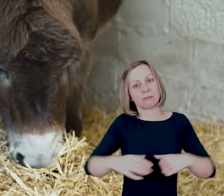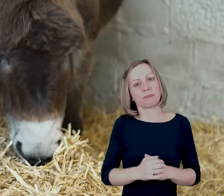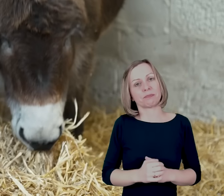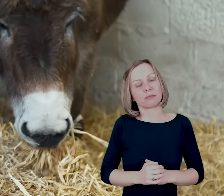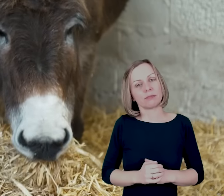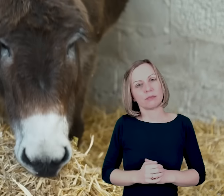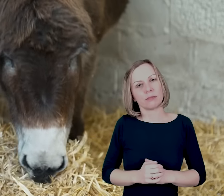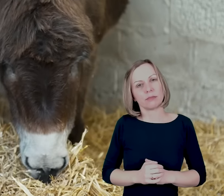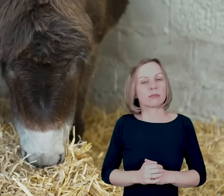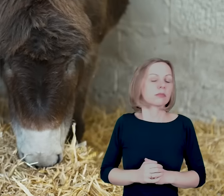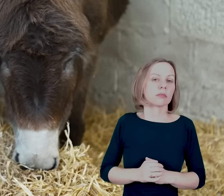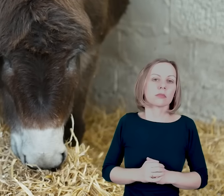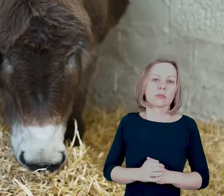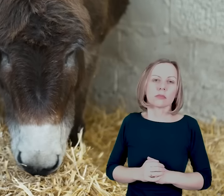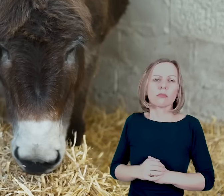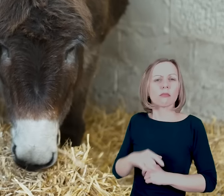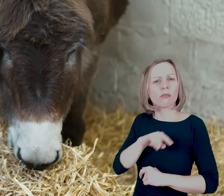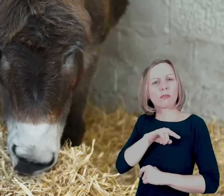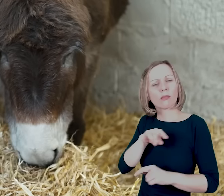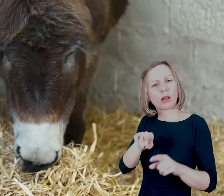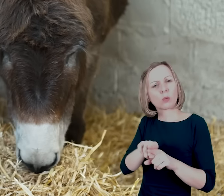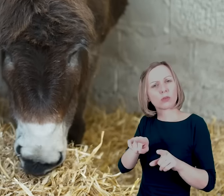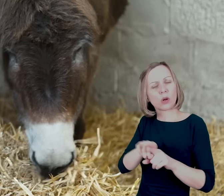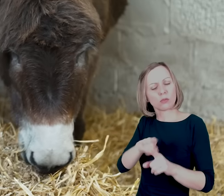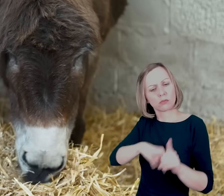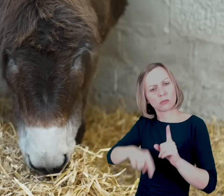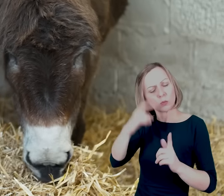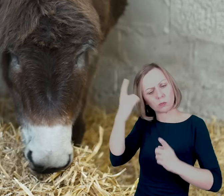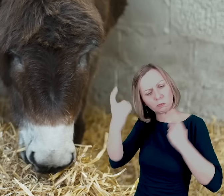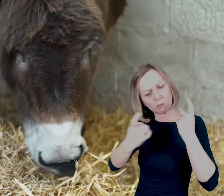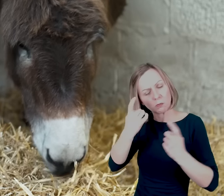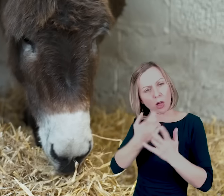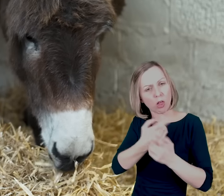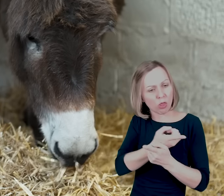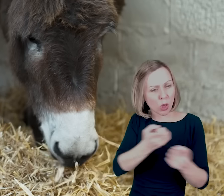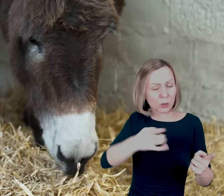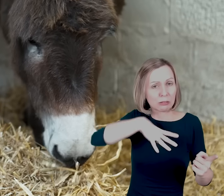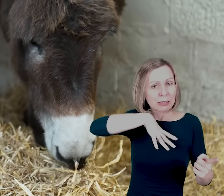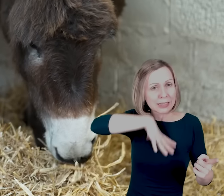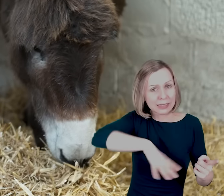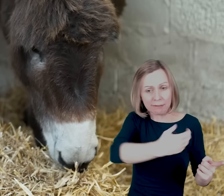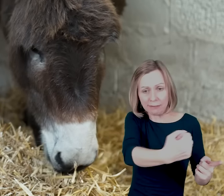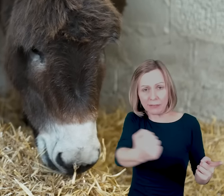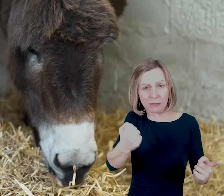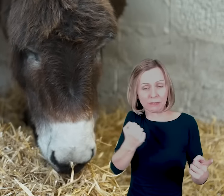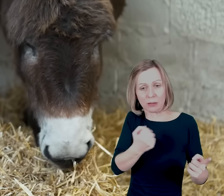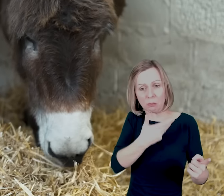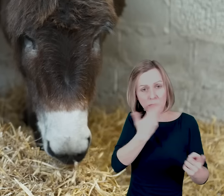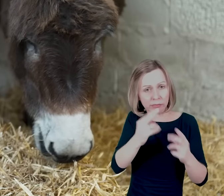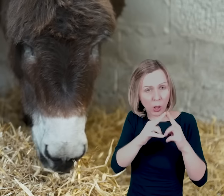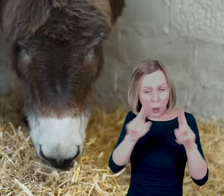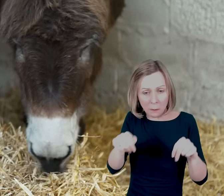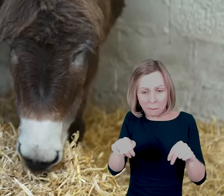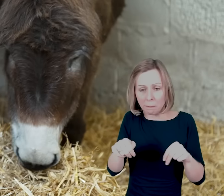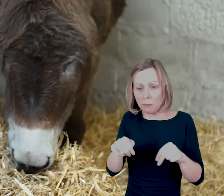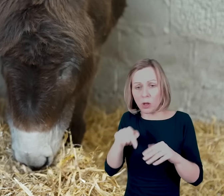country, and a care and a concern for those most in need, including those who are homeless and refugees and all